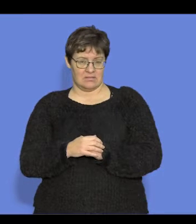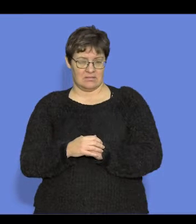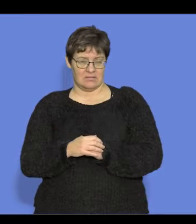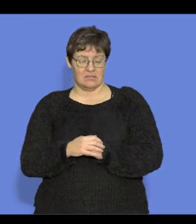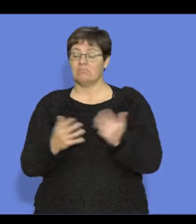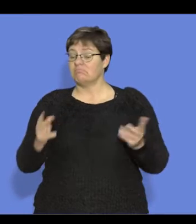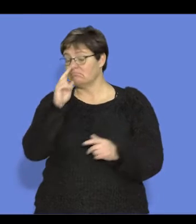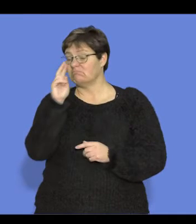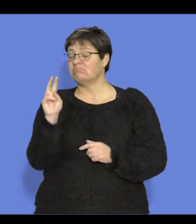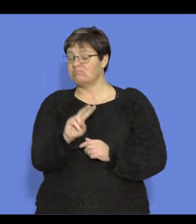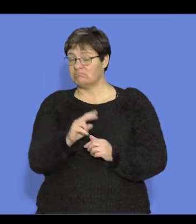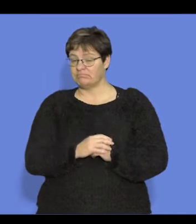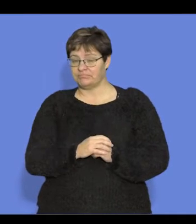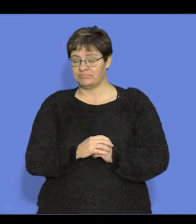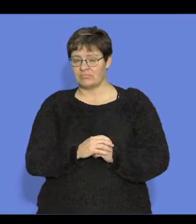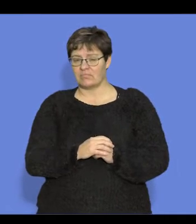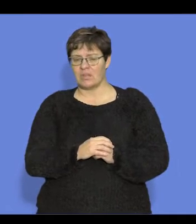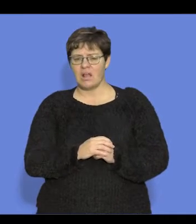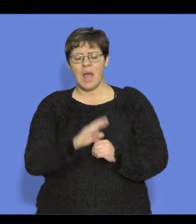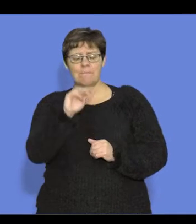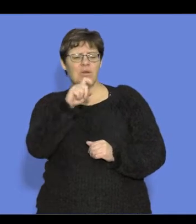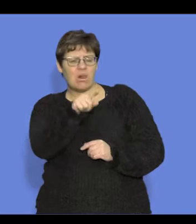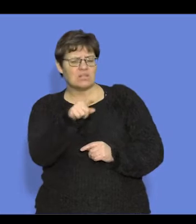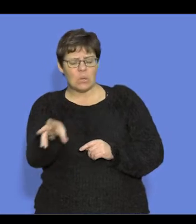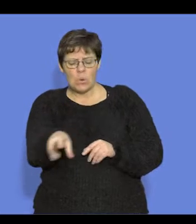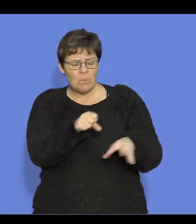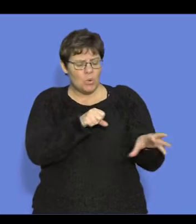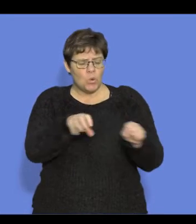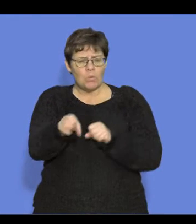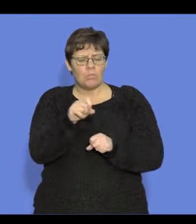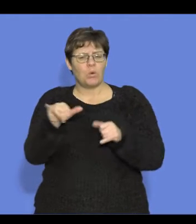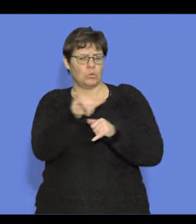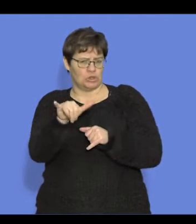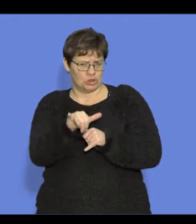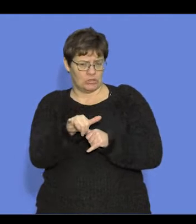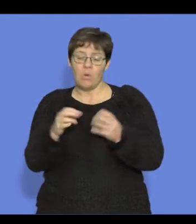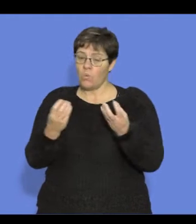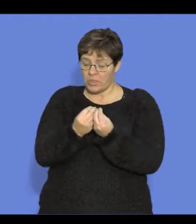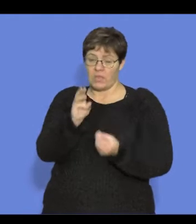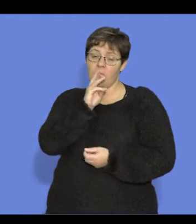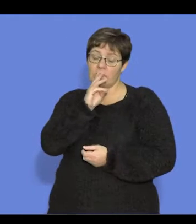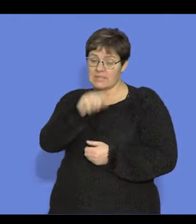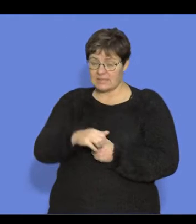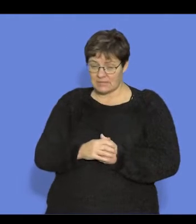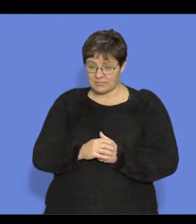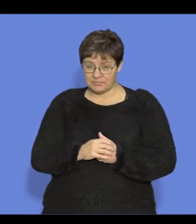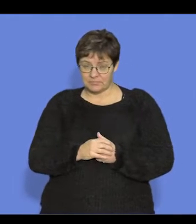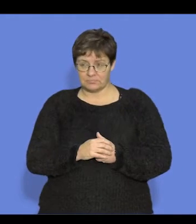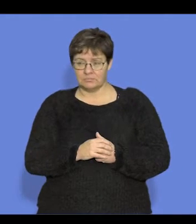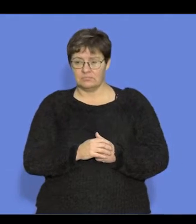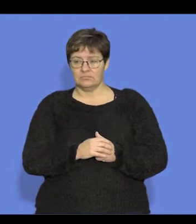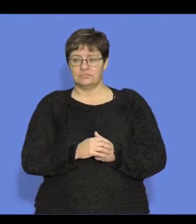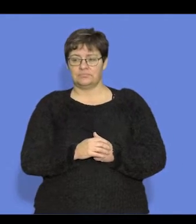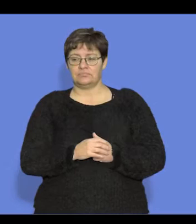And let's have a look at which minerals will the plant actually need to absorb along with the water. So if we have a look at that,